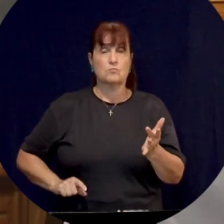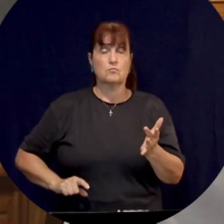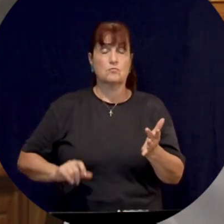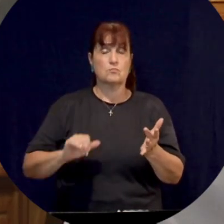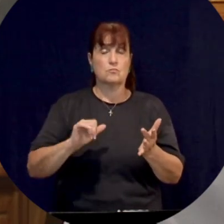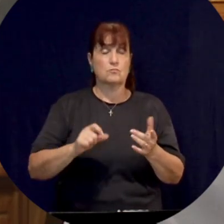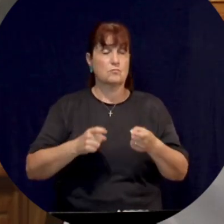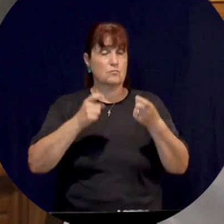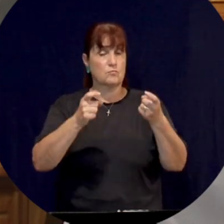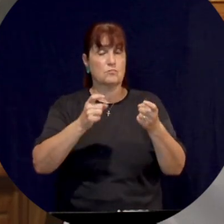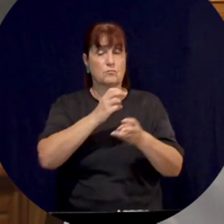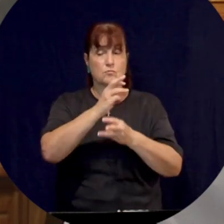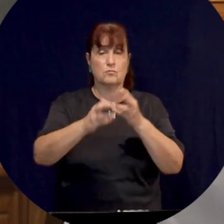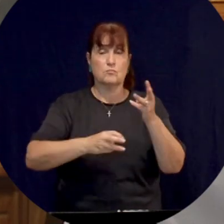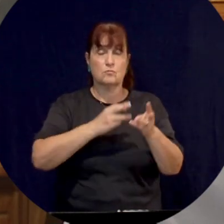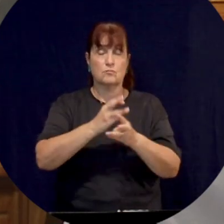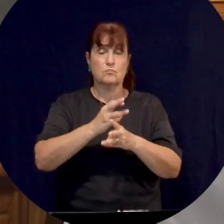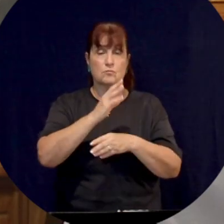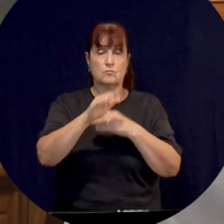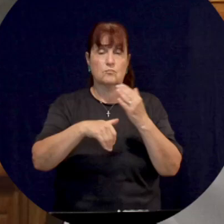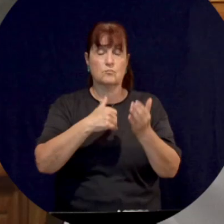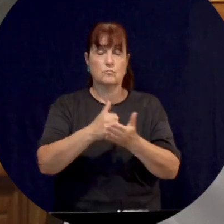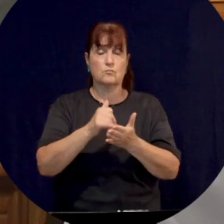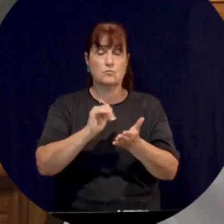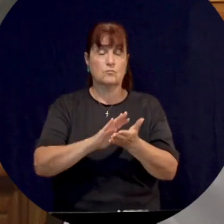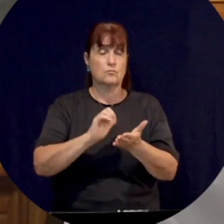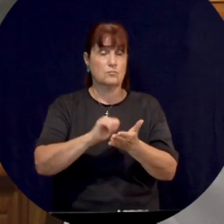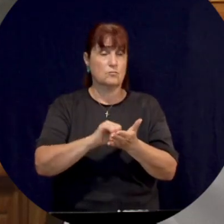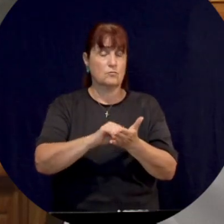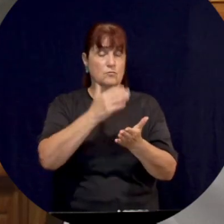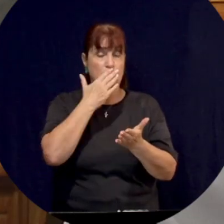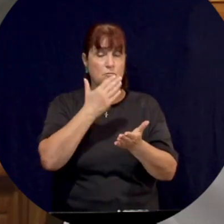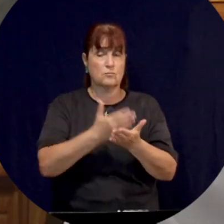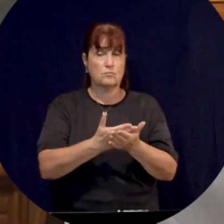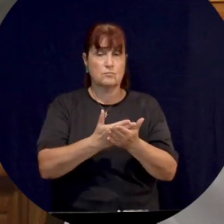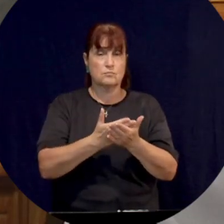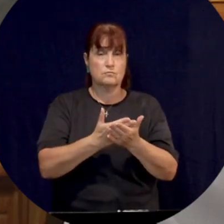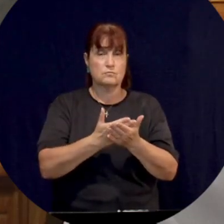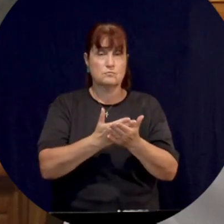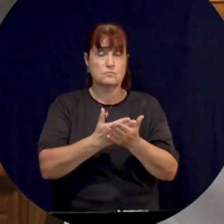through whom you give to the world all that is good.